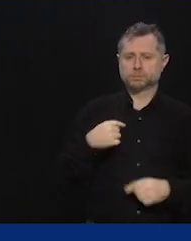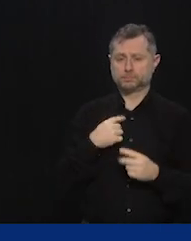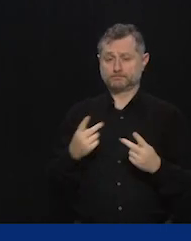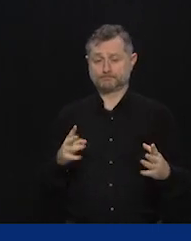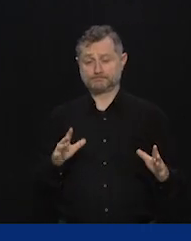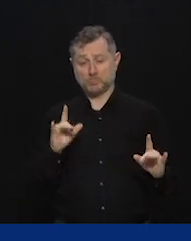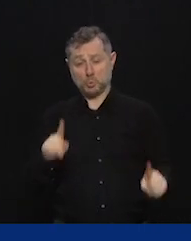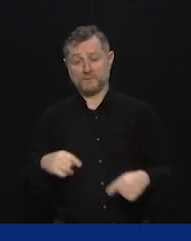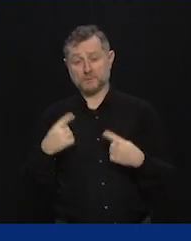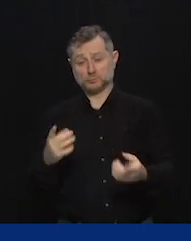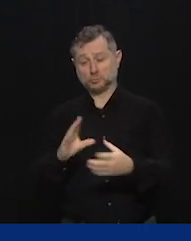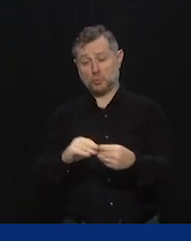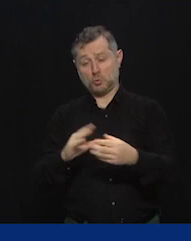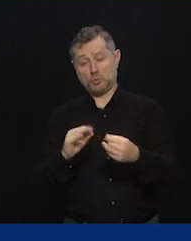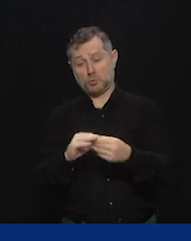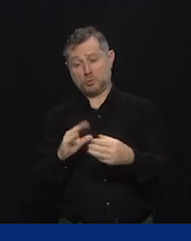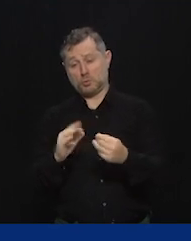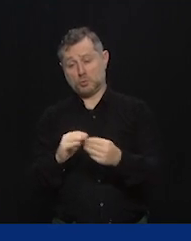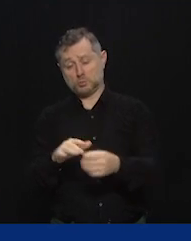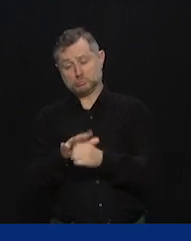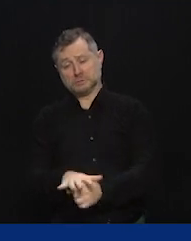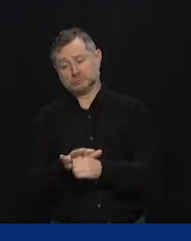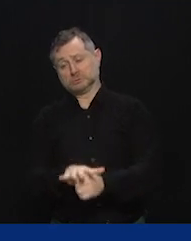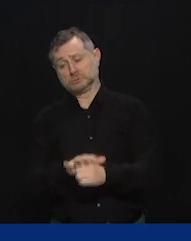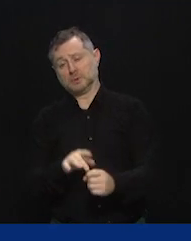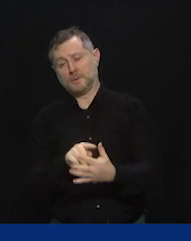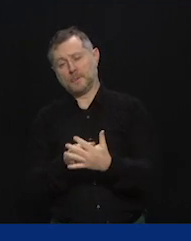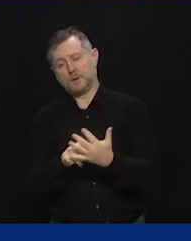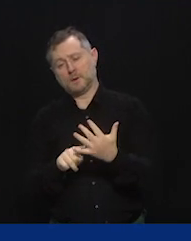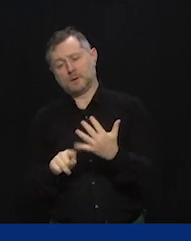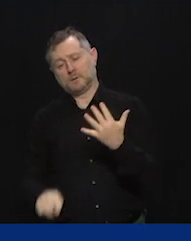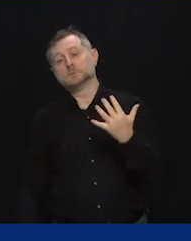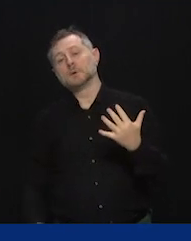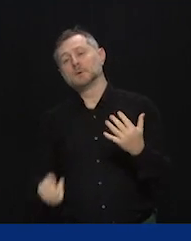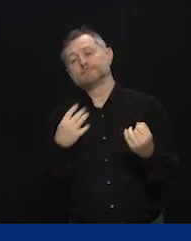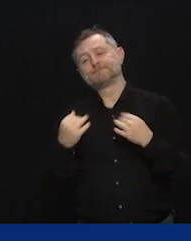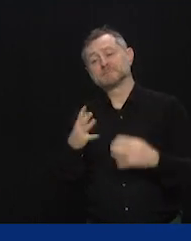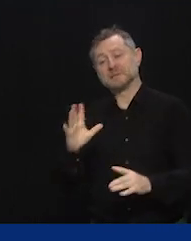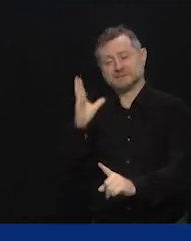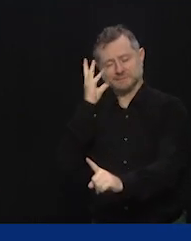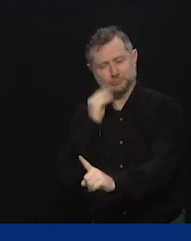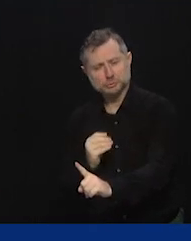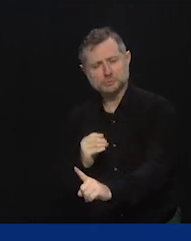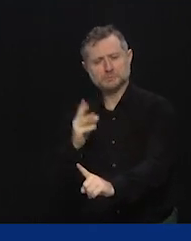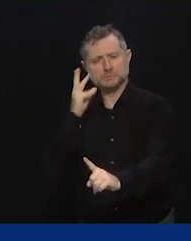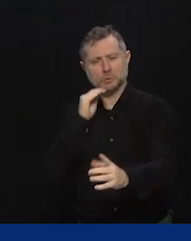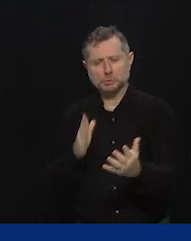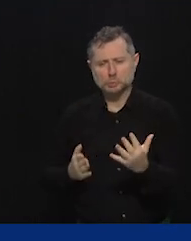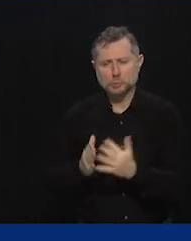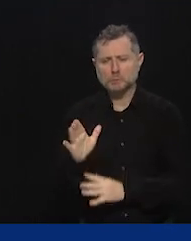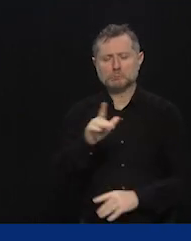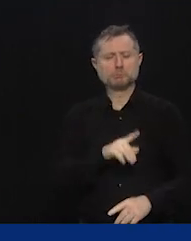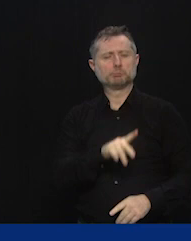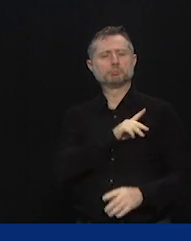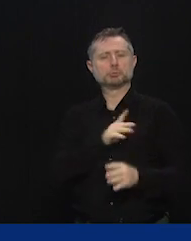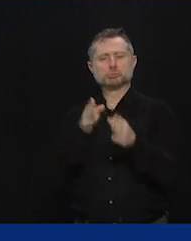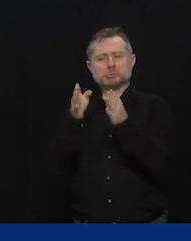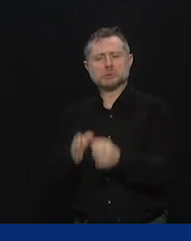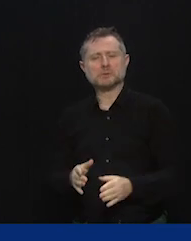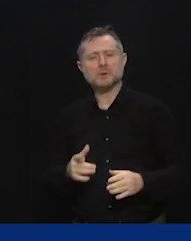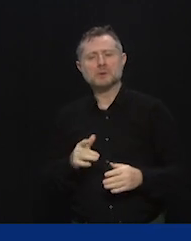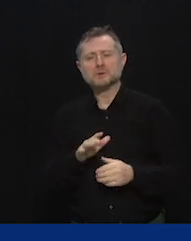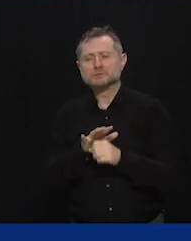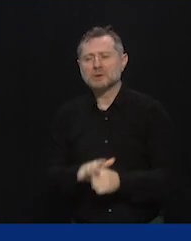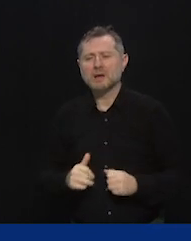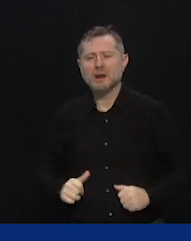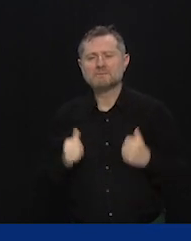stories. And not only the stress of the moment that they were going through in their personal life, but the stress of how did they pay a bill because they could not